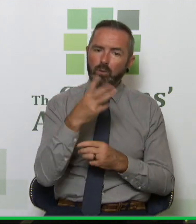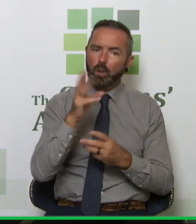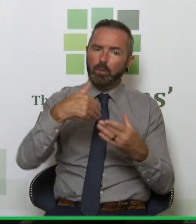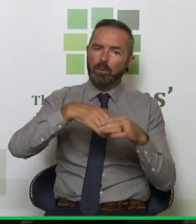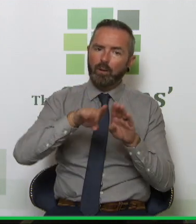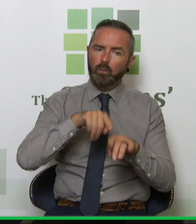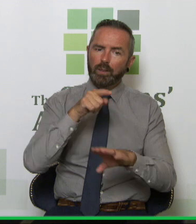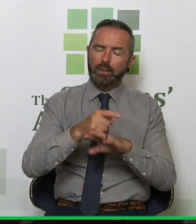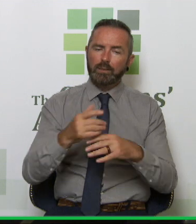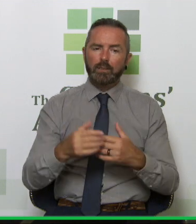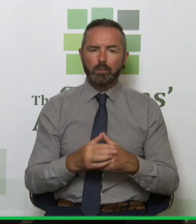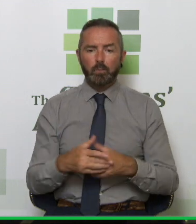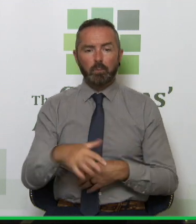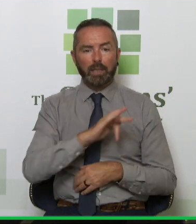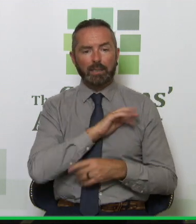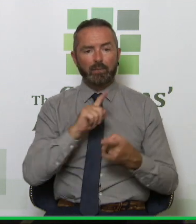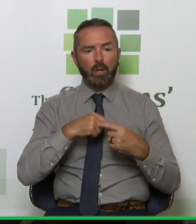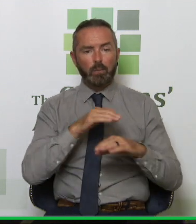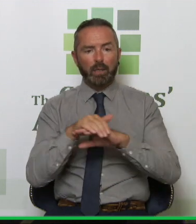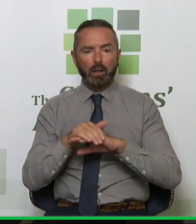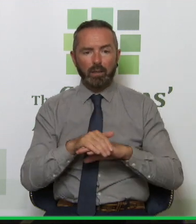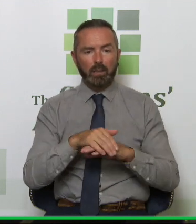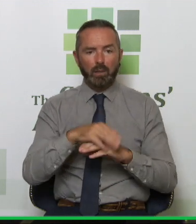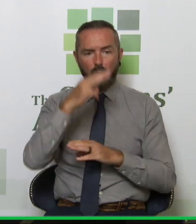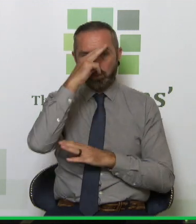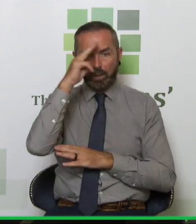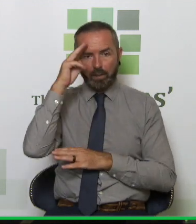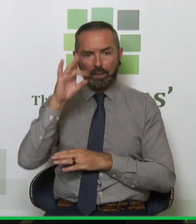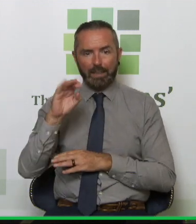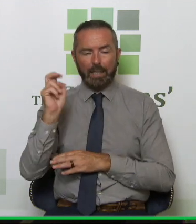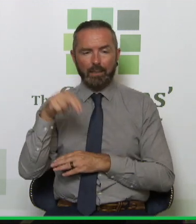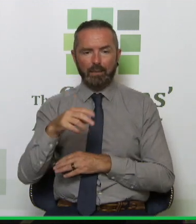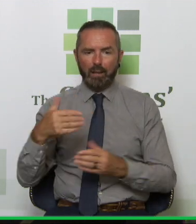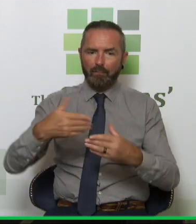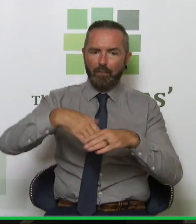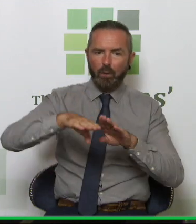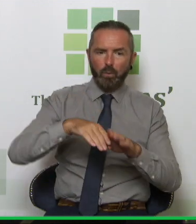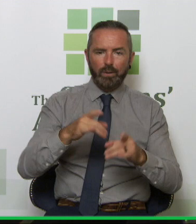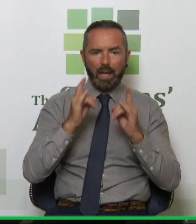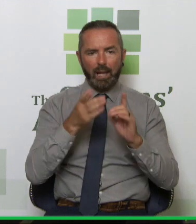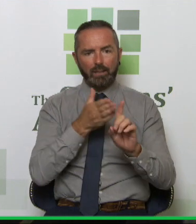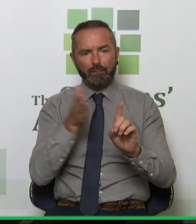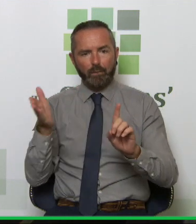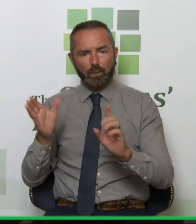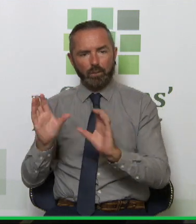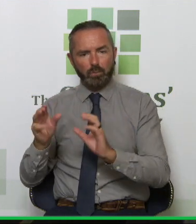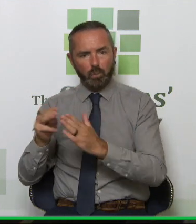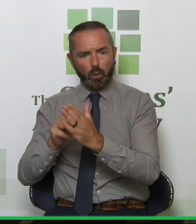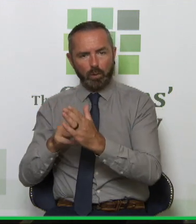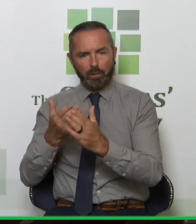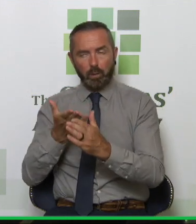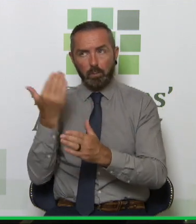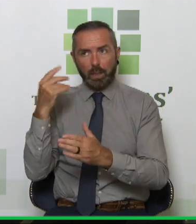And myself and my colleague Professor Keenan have been involved in the Health Diversion Implementation Group since 2019, and it has